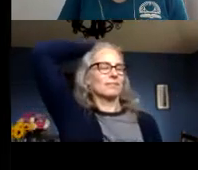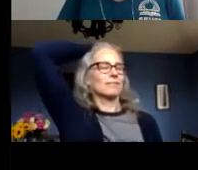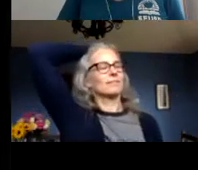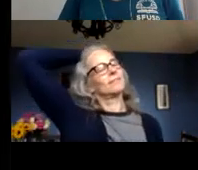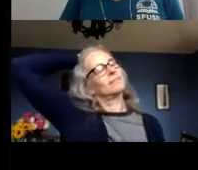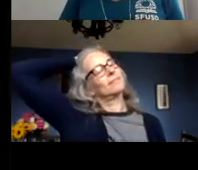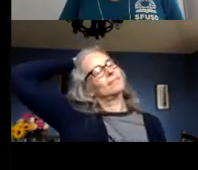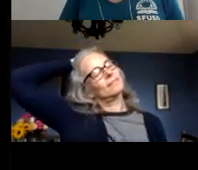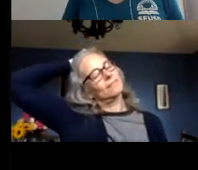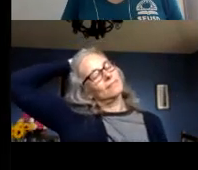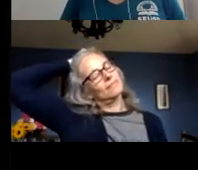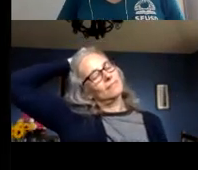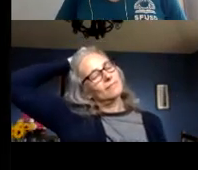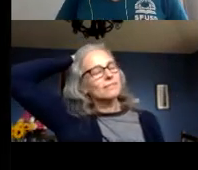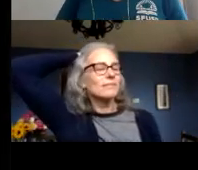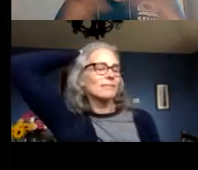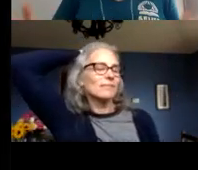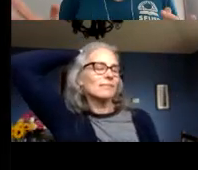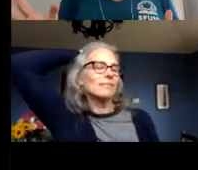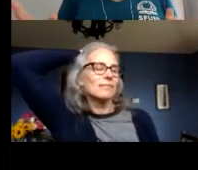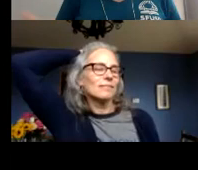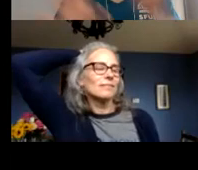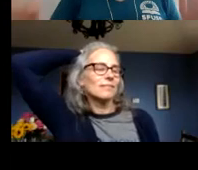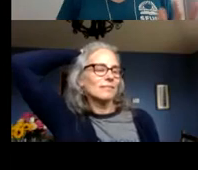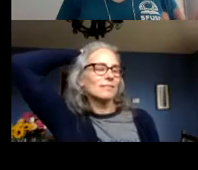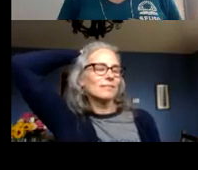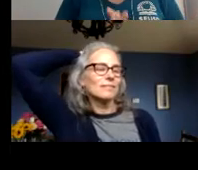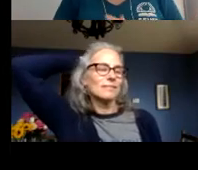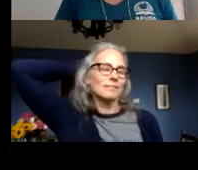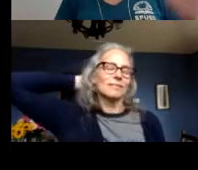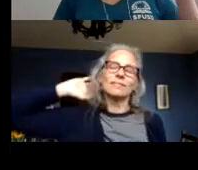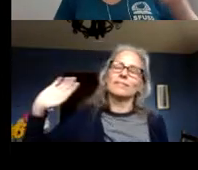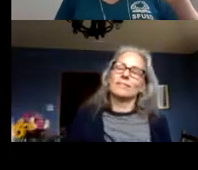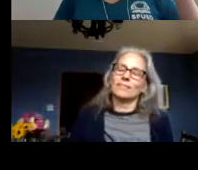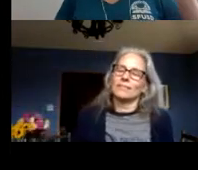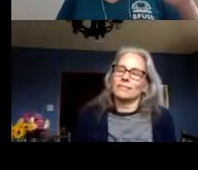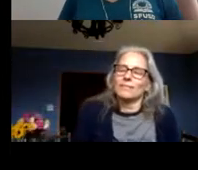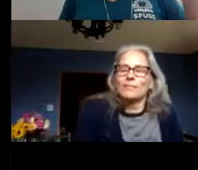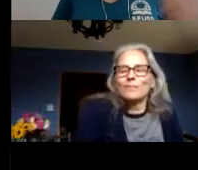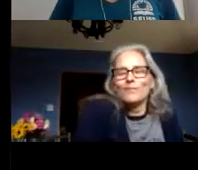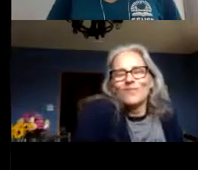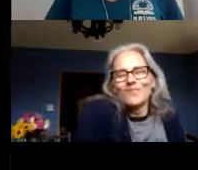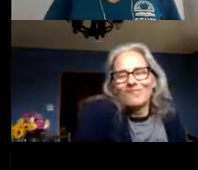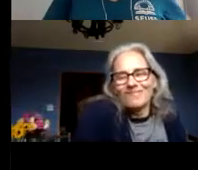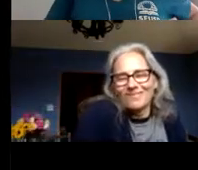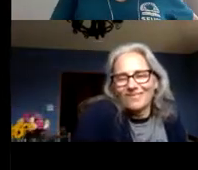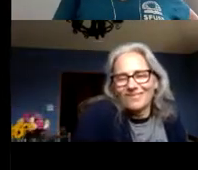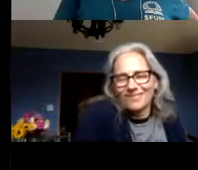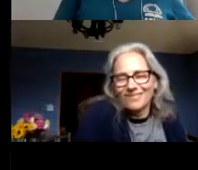So we hope you'll join us for that. Take care. It was great to see you all and have a lovely day.